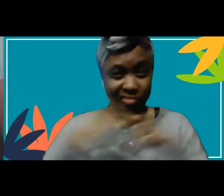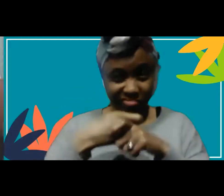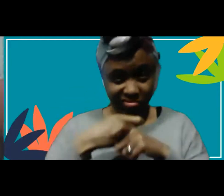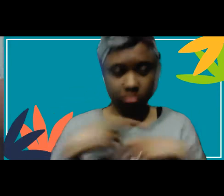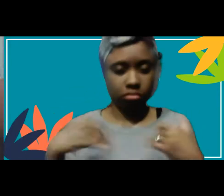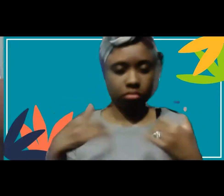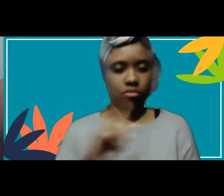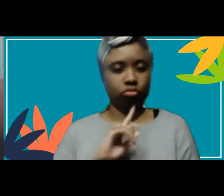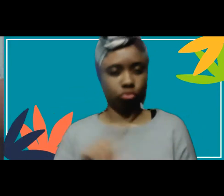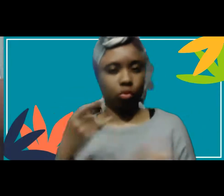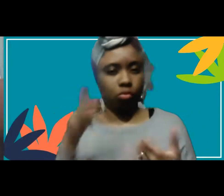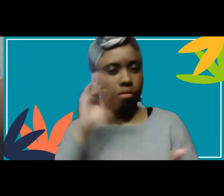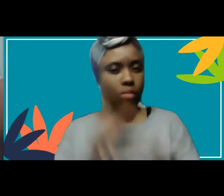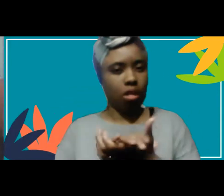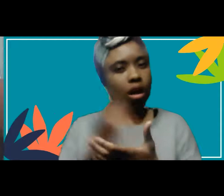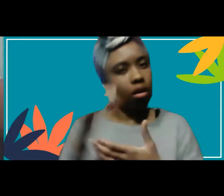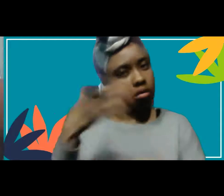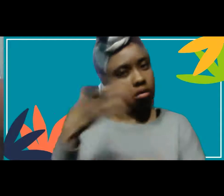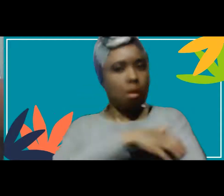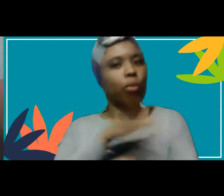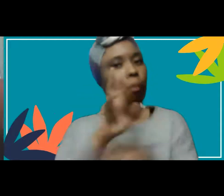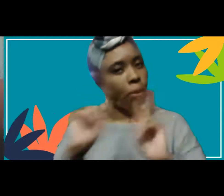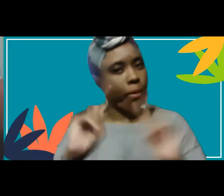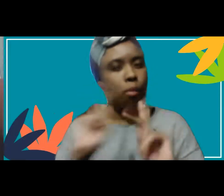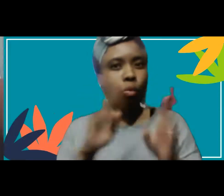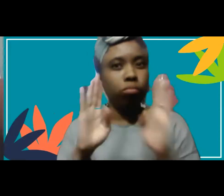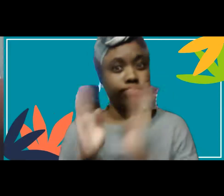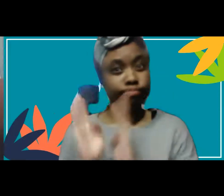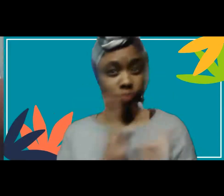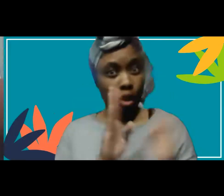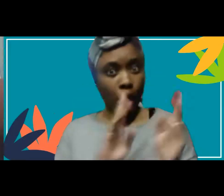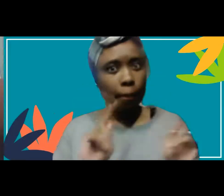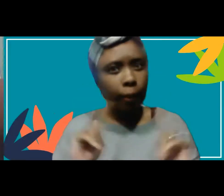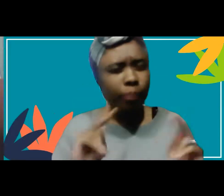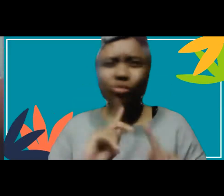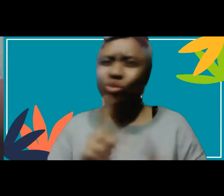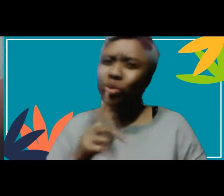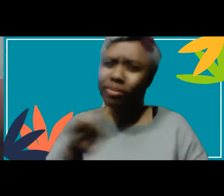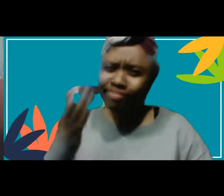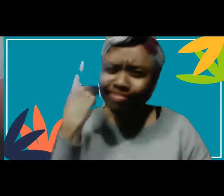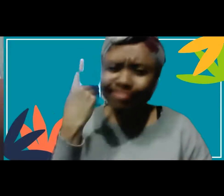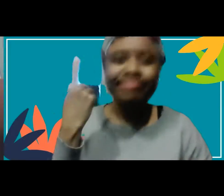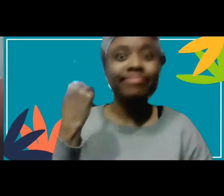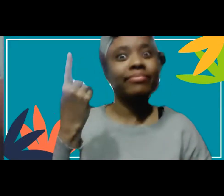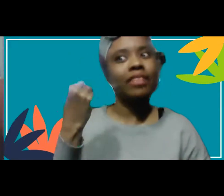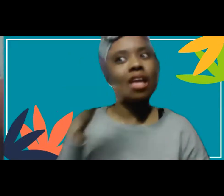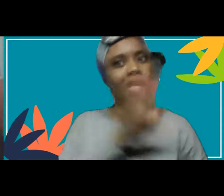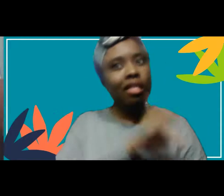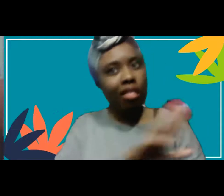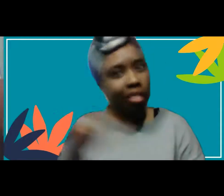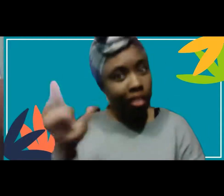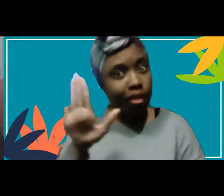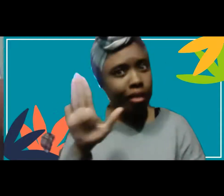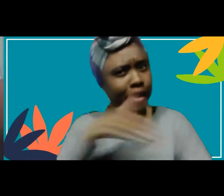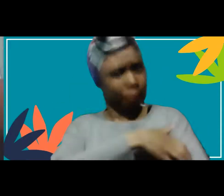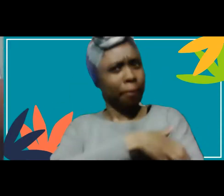we believe that there is power in the people, and we're organizing people to truly understand that they, you know, they have power and they